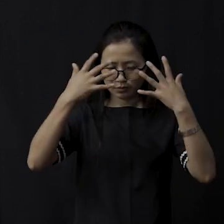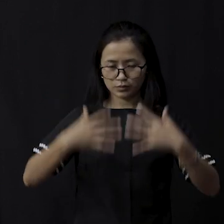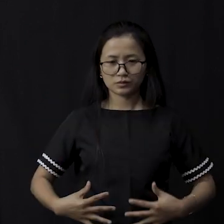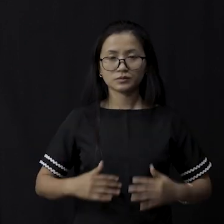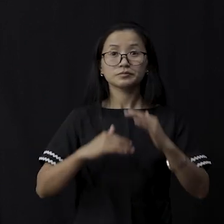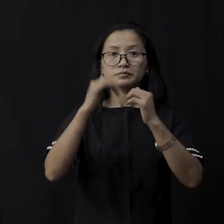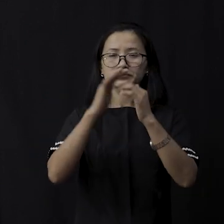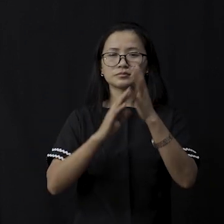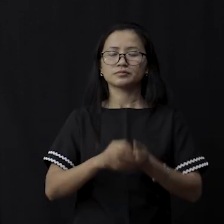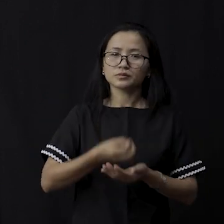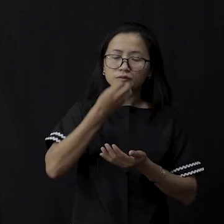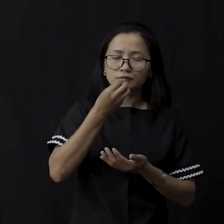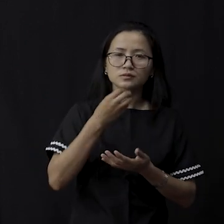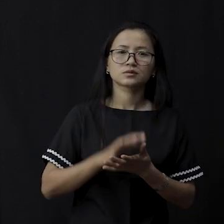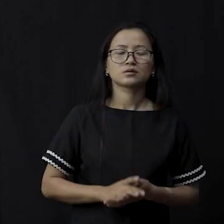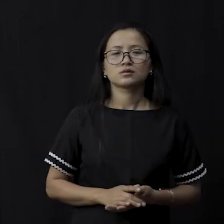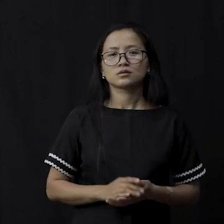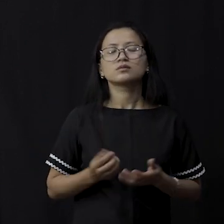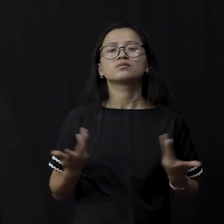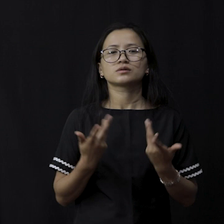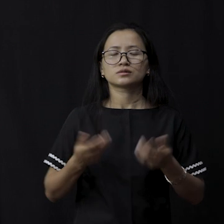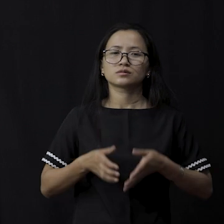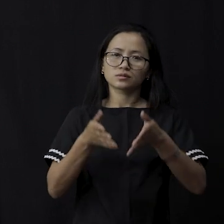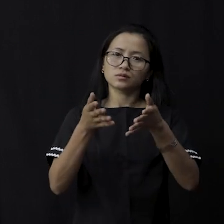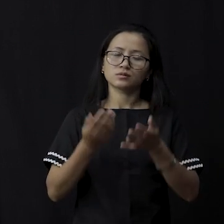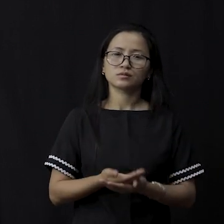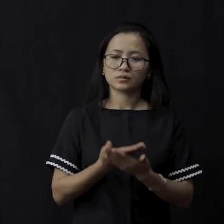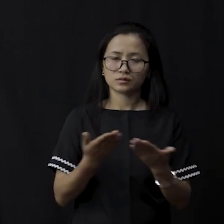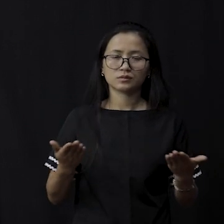Body-building food. Let us see the sources of proteins.